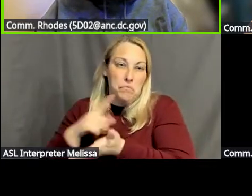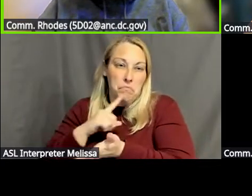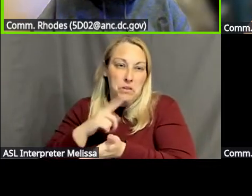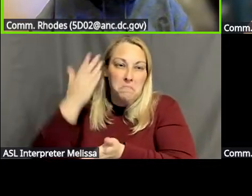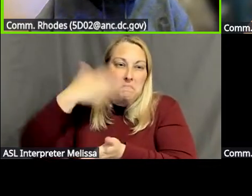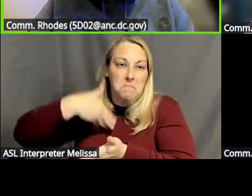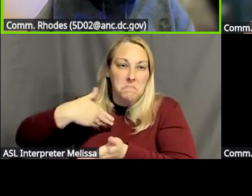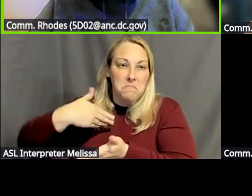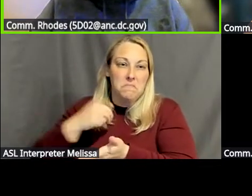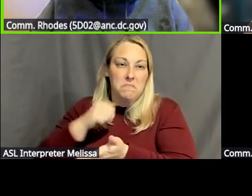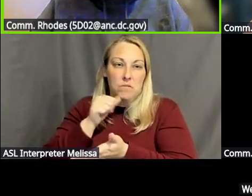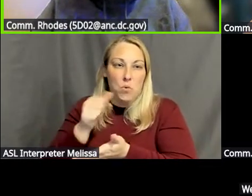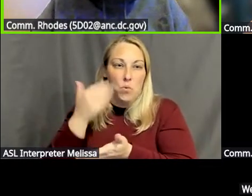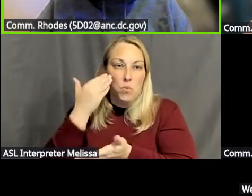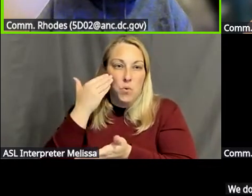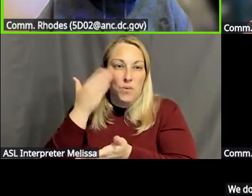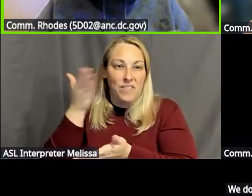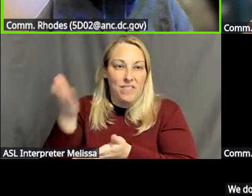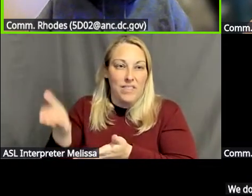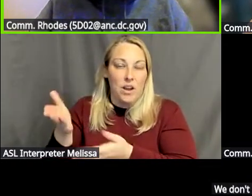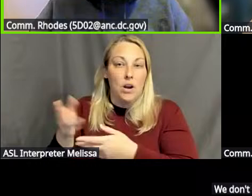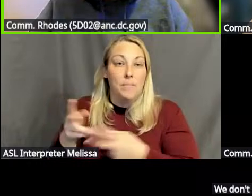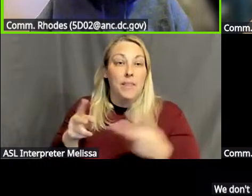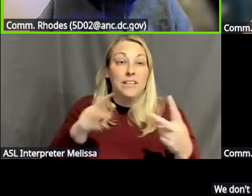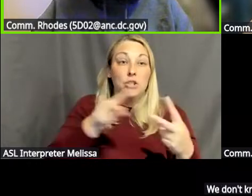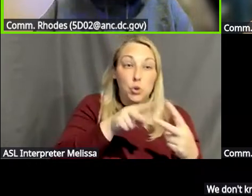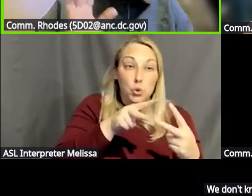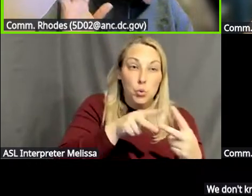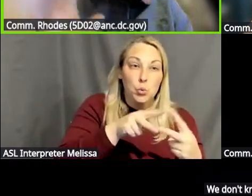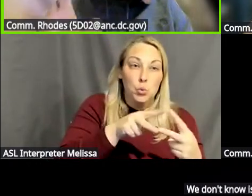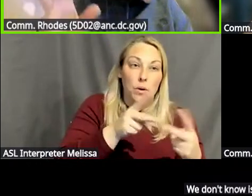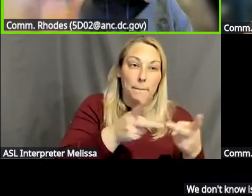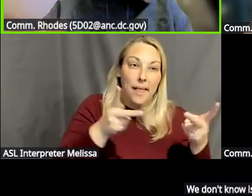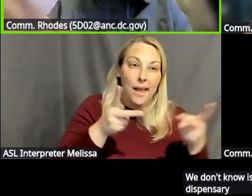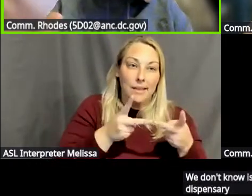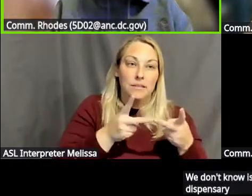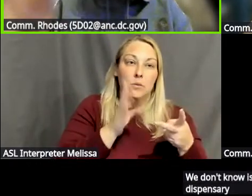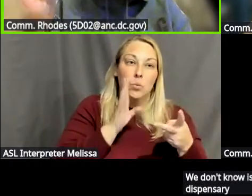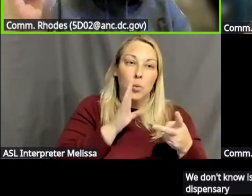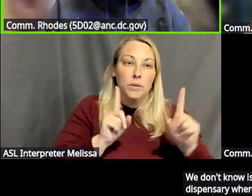two places will be like an actual dispensary where you can go